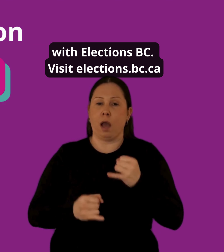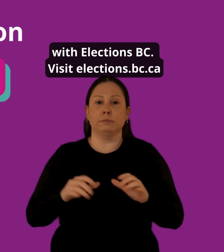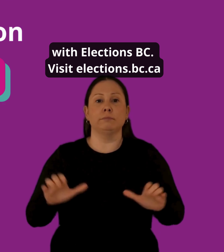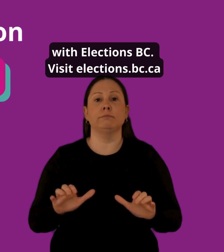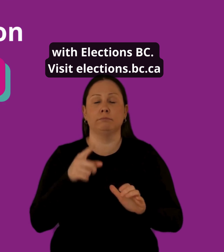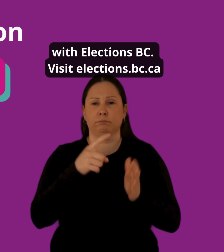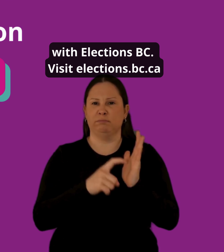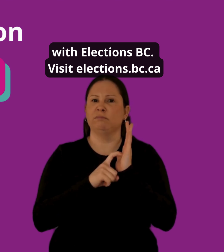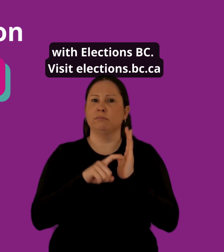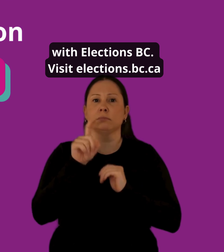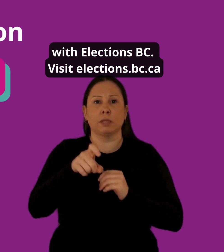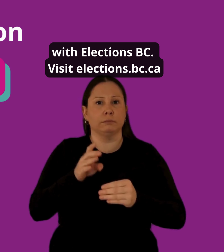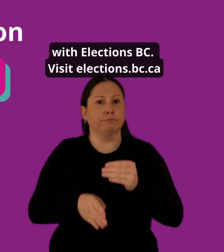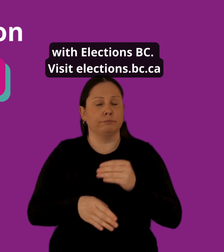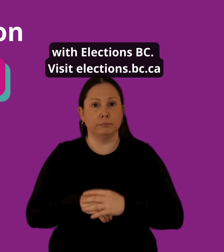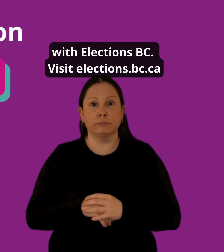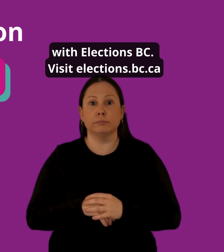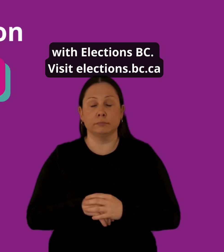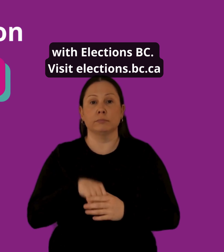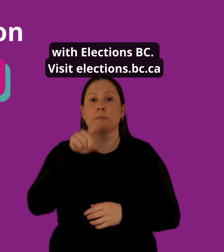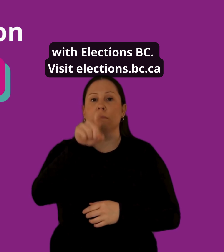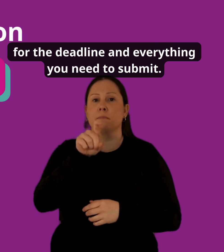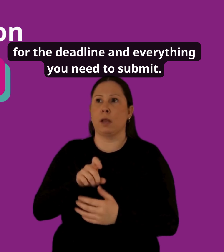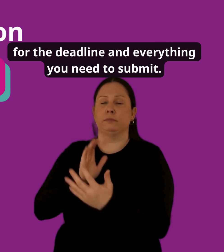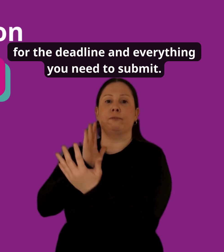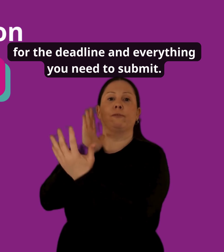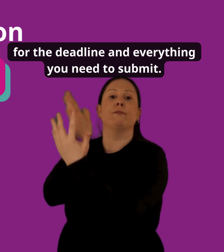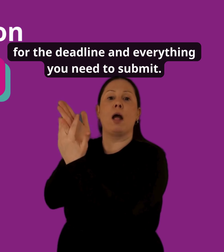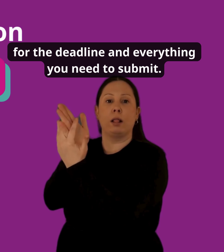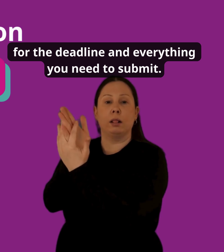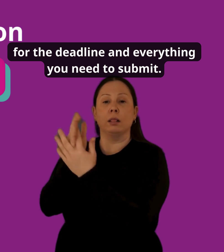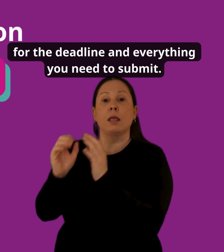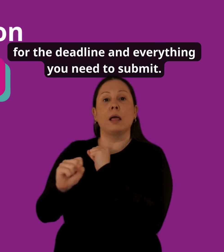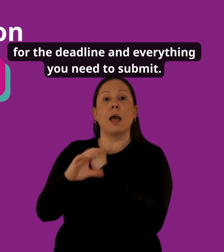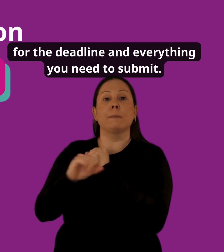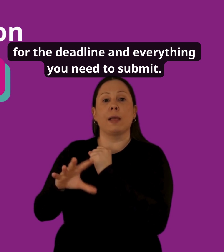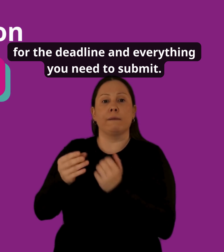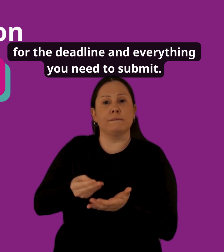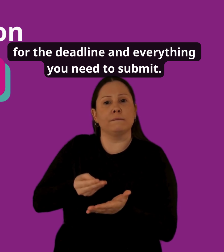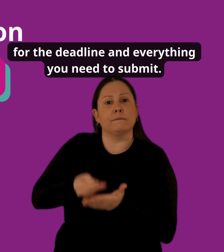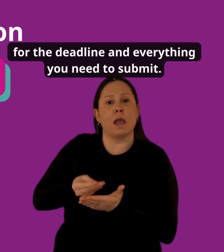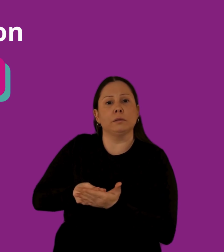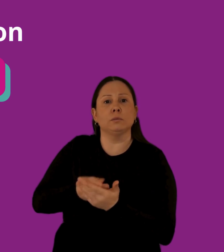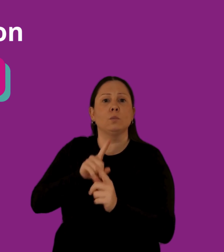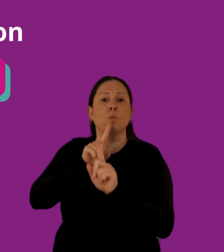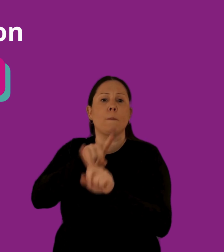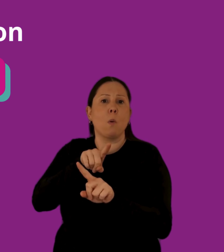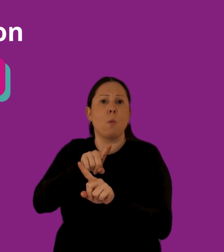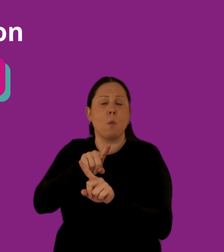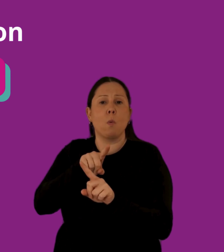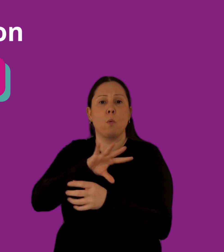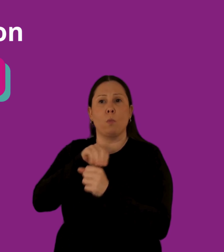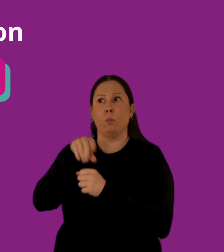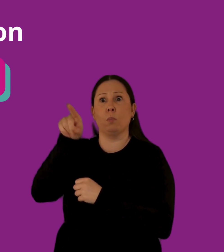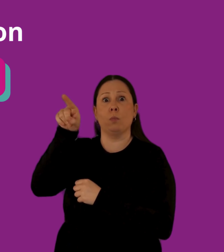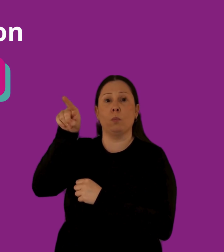BC. Visit elections.bc.ca for the deadline and everything you need to submit.